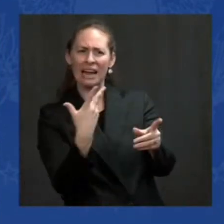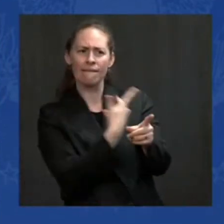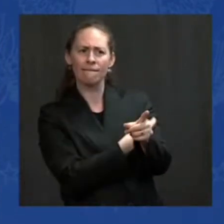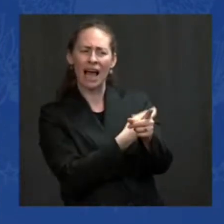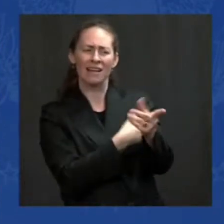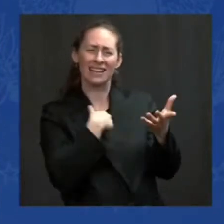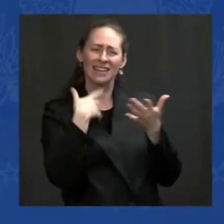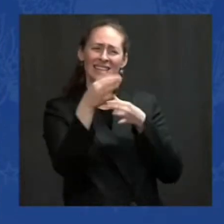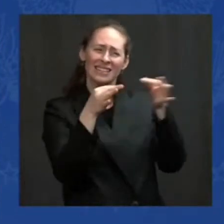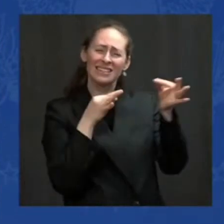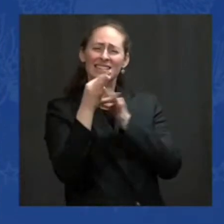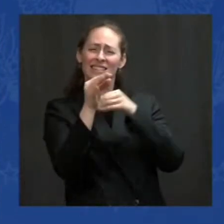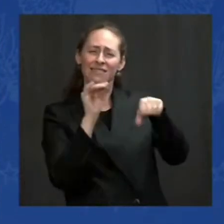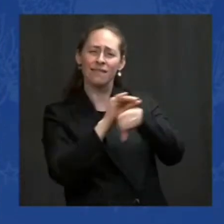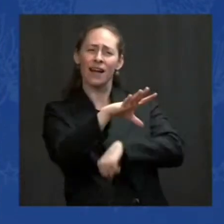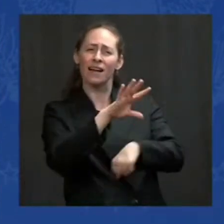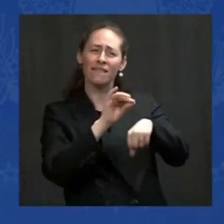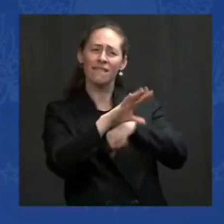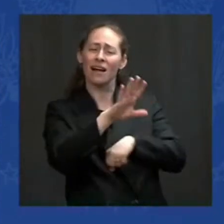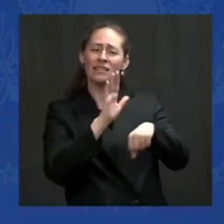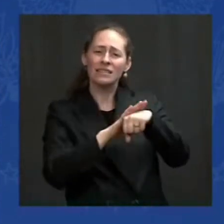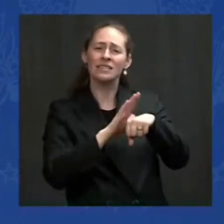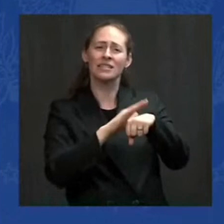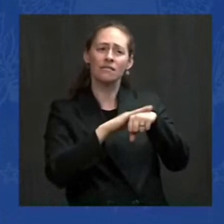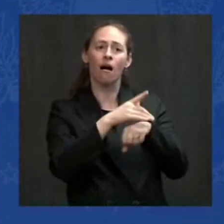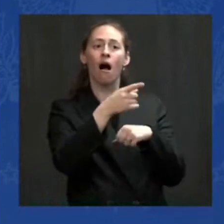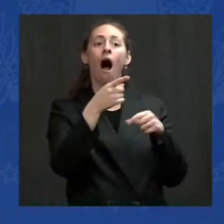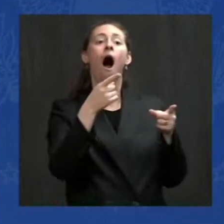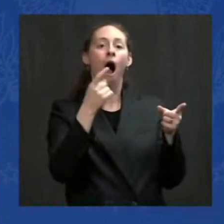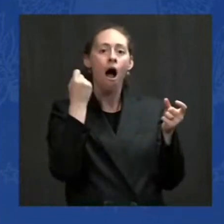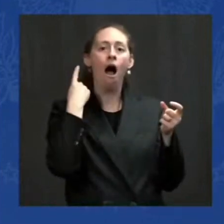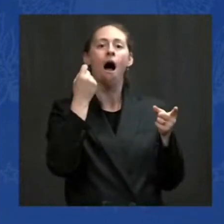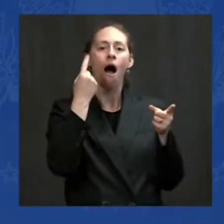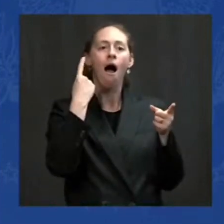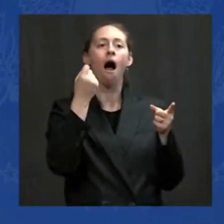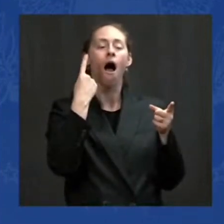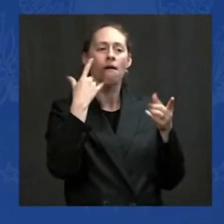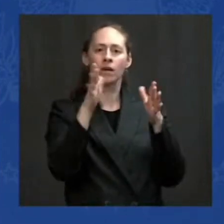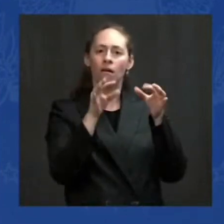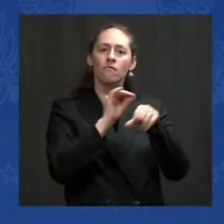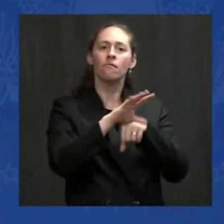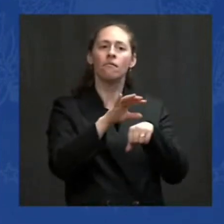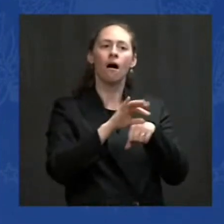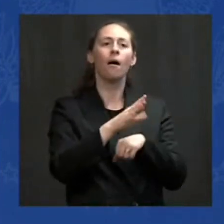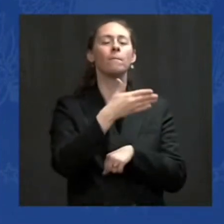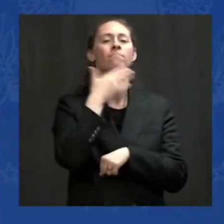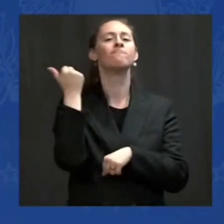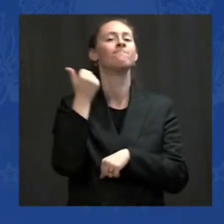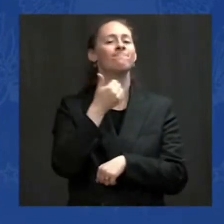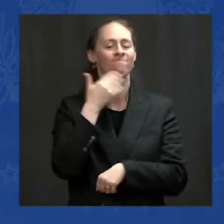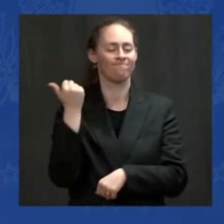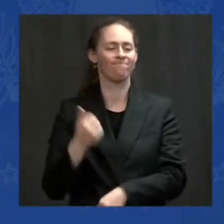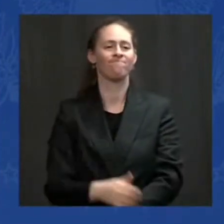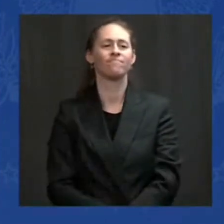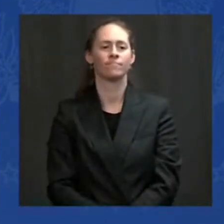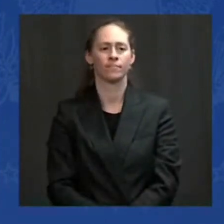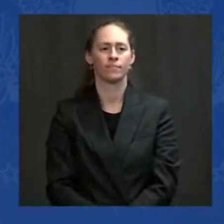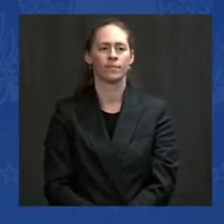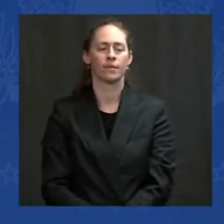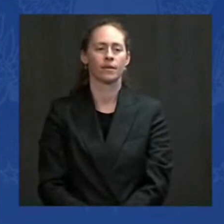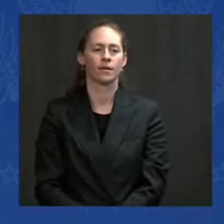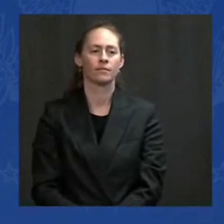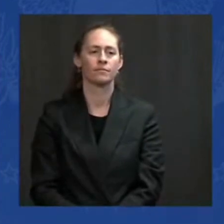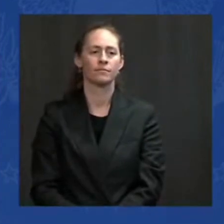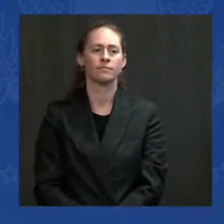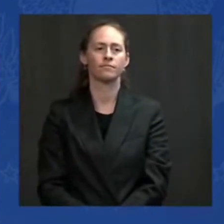to get a vaccine and how effective the vaccines are against COVID-19. We focused much of this work in